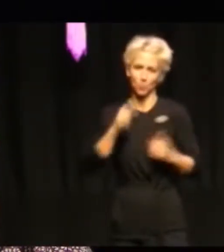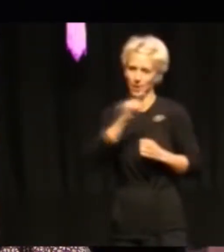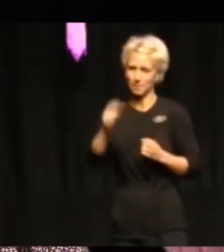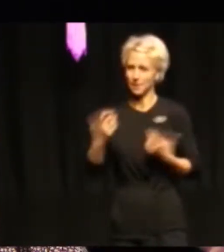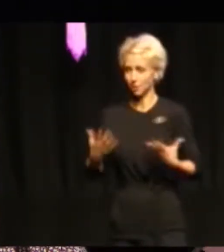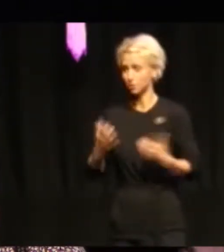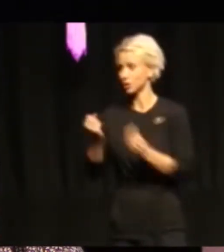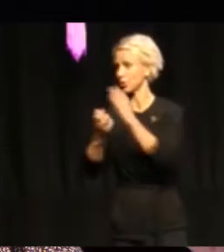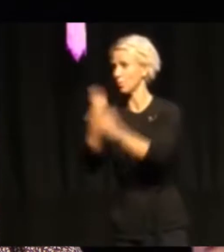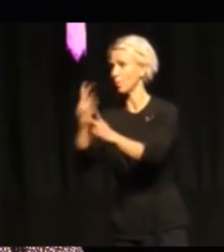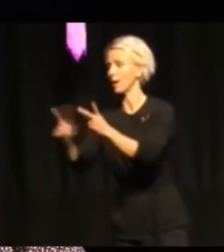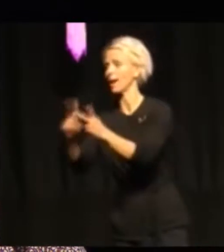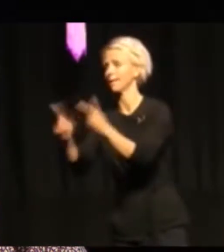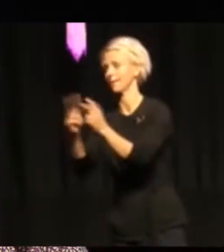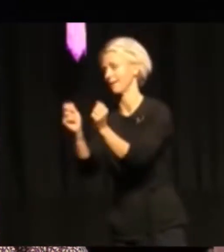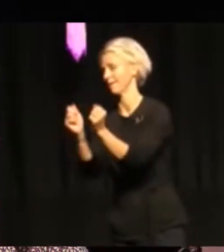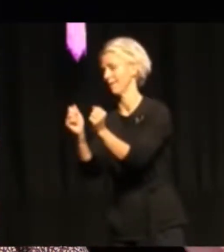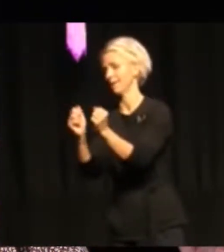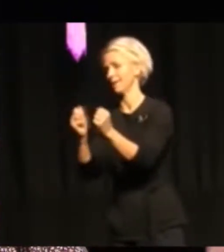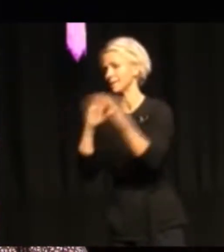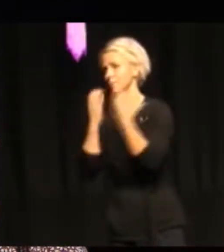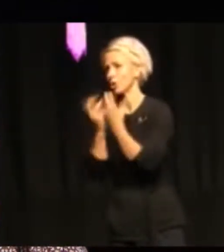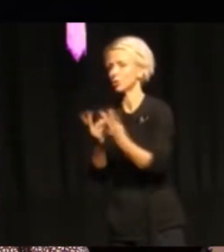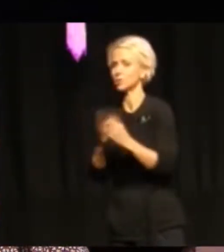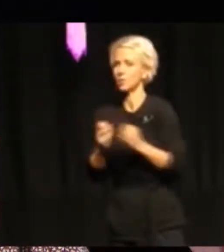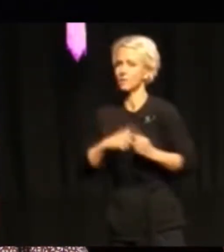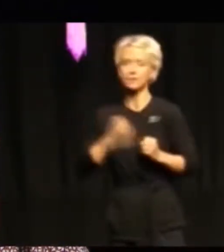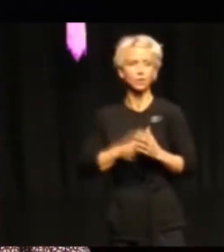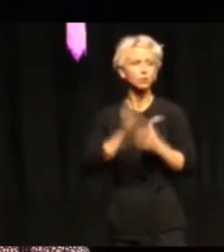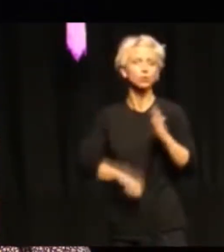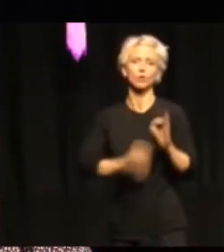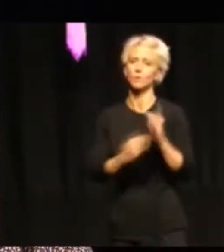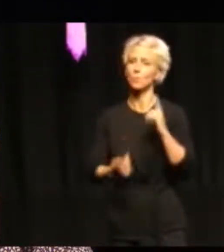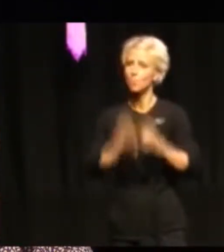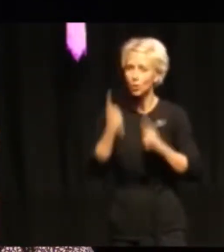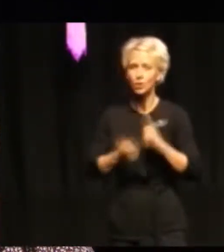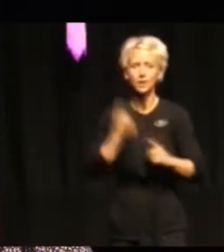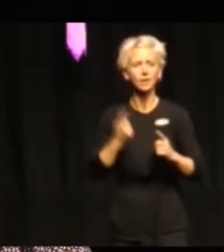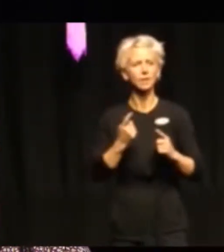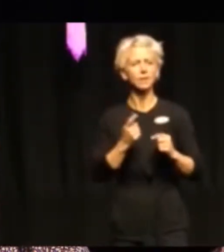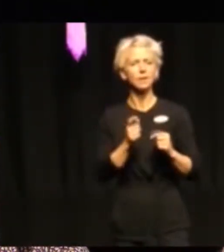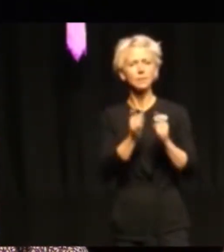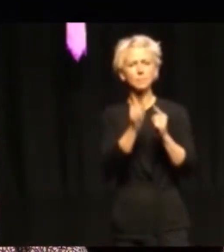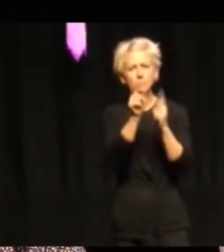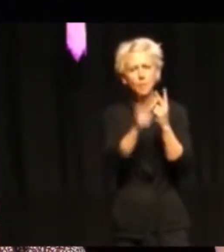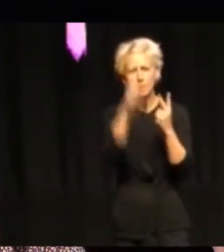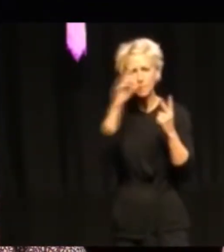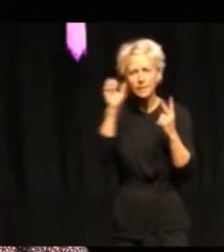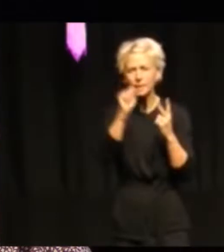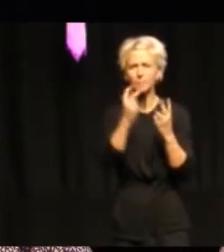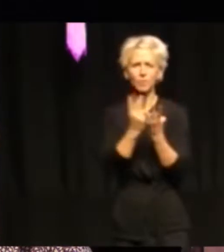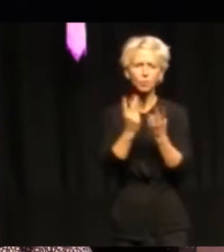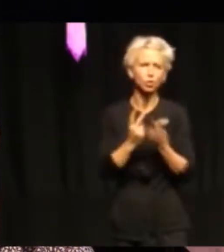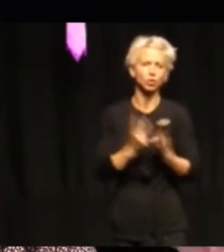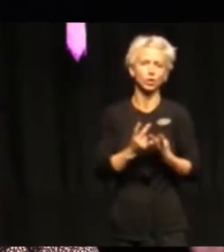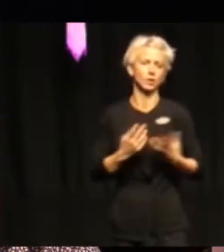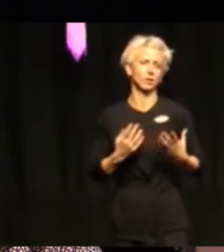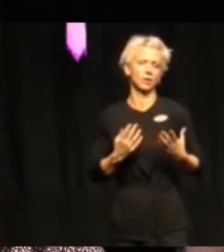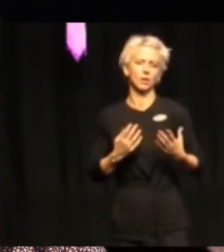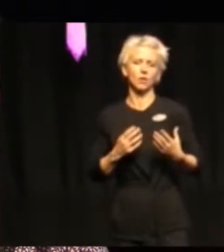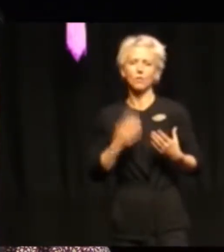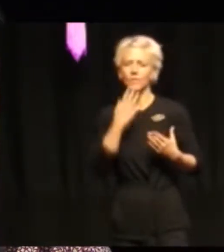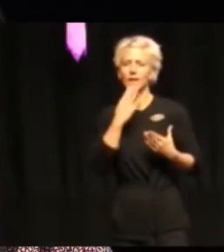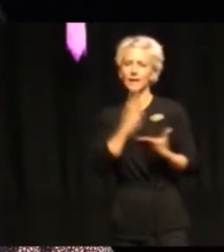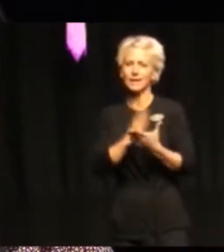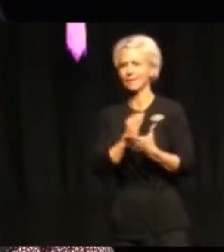And we would like to start from the beginning and trying to explain some of the terms and just the material rights and some of the terms